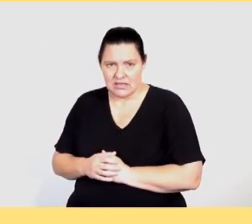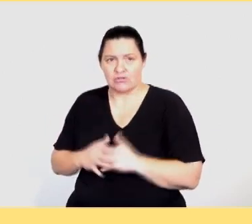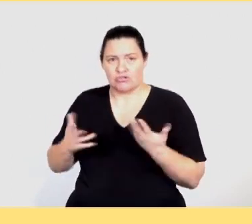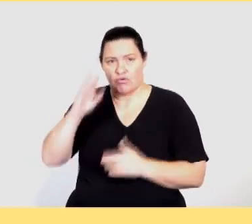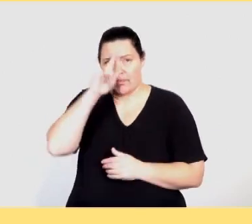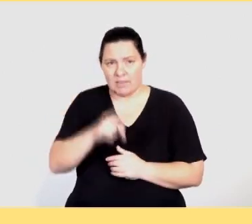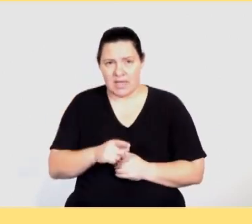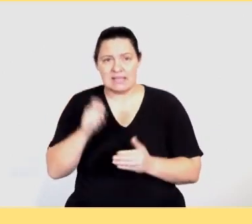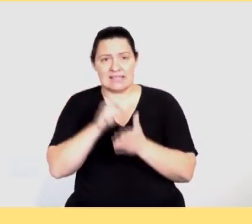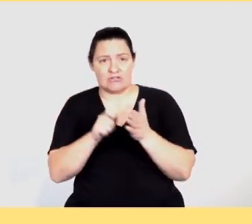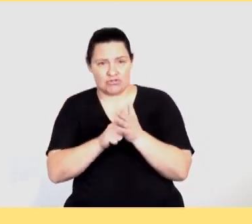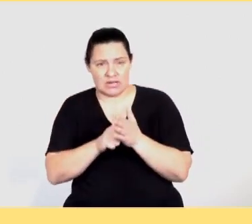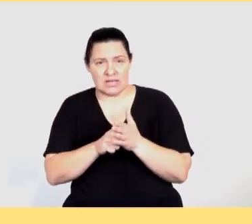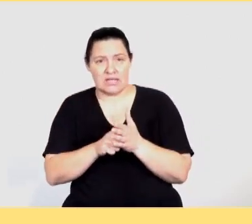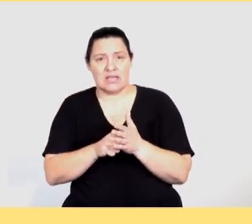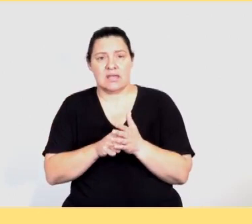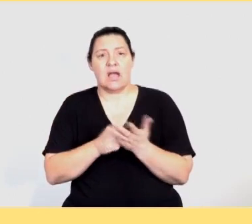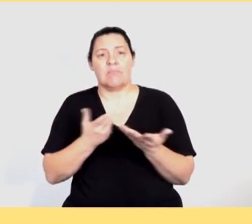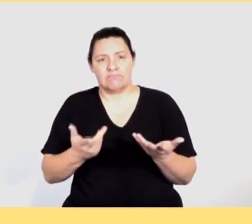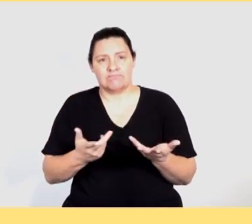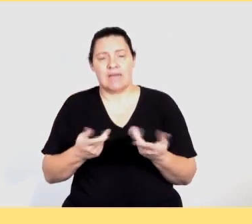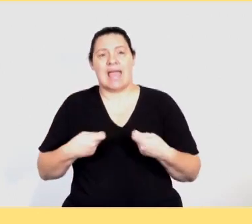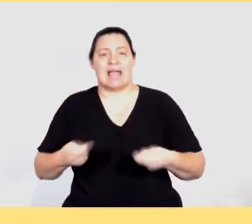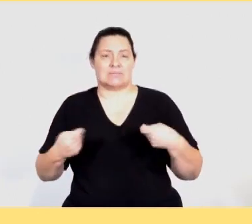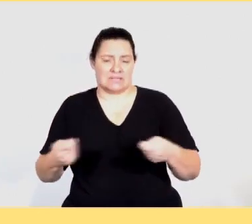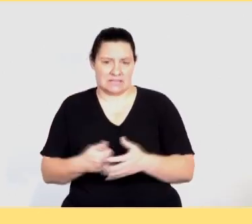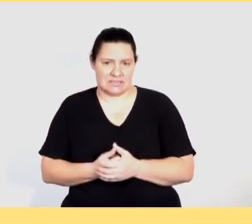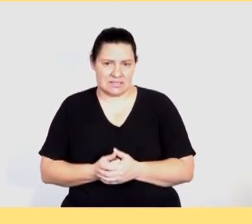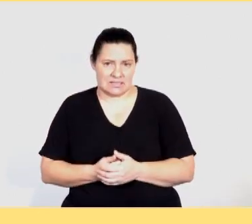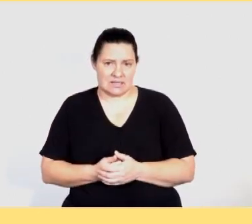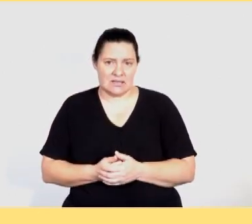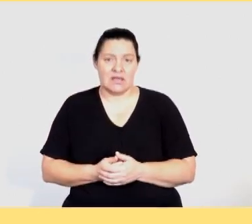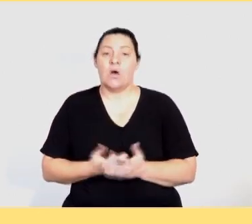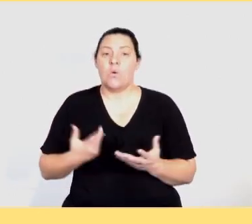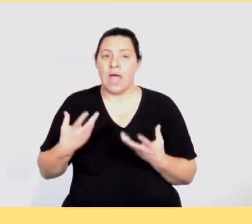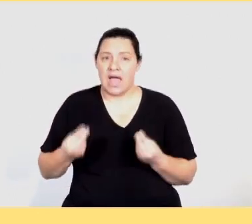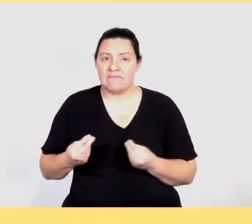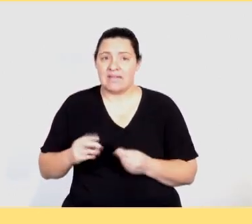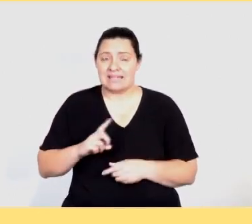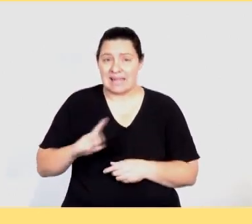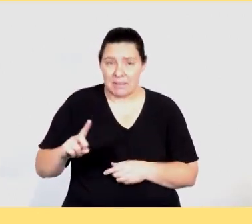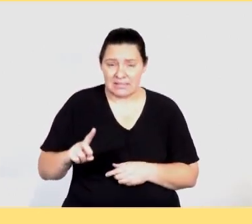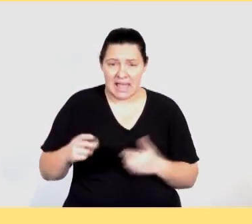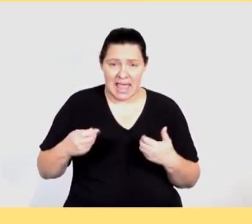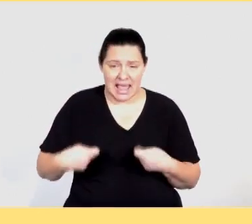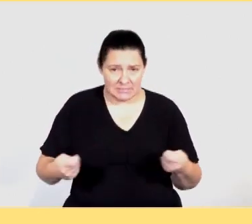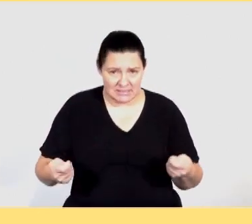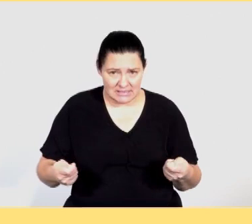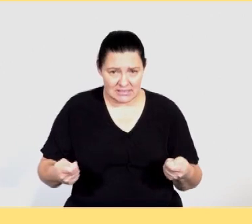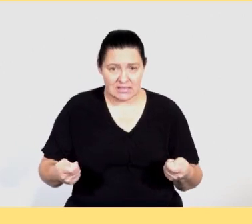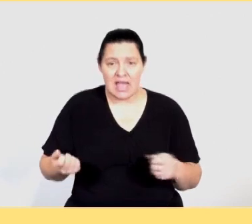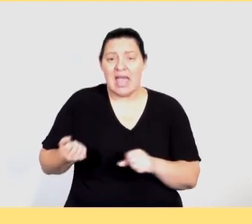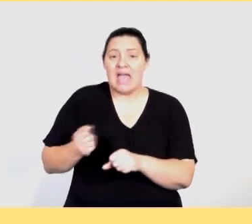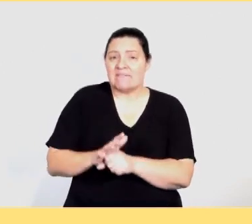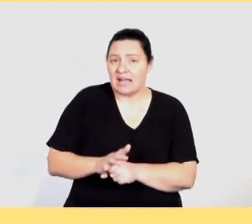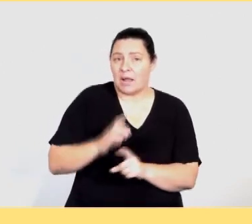All right? So remember, stationery is an expense. And once we debit an expense, the